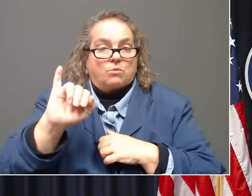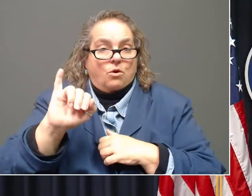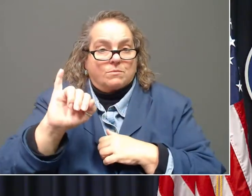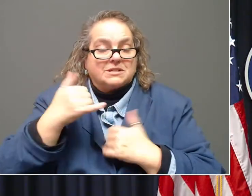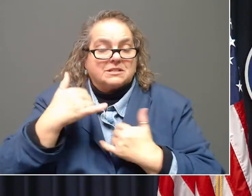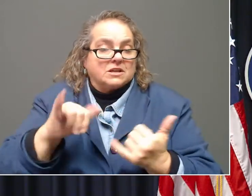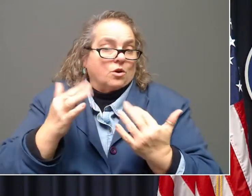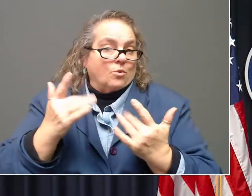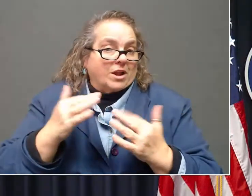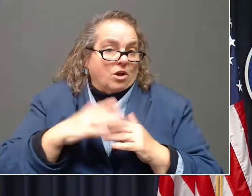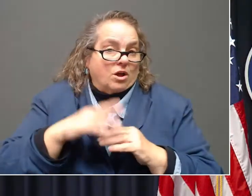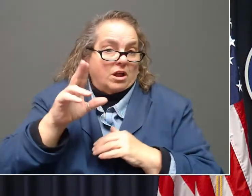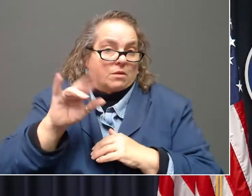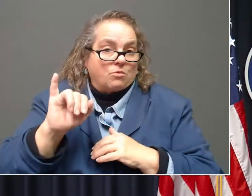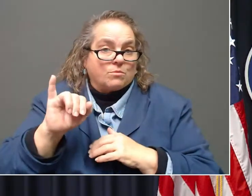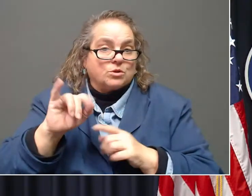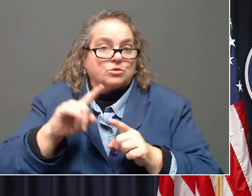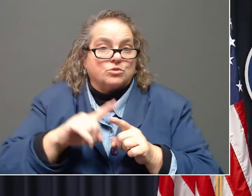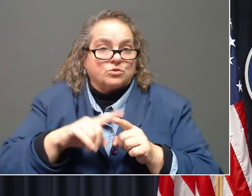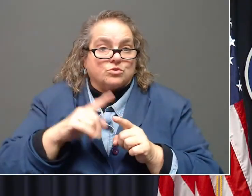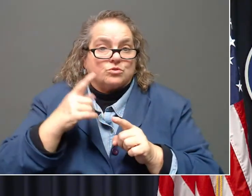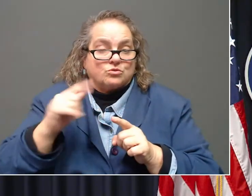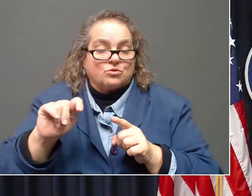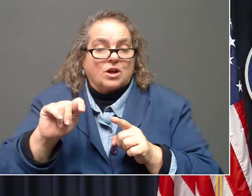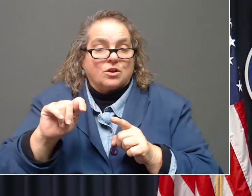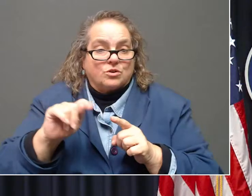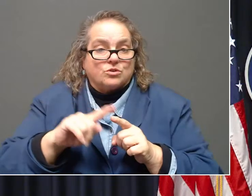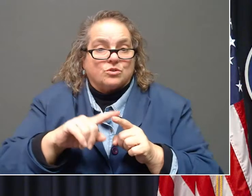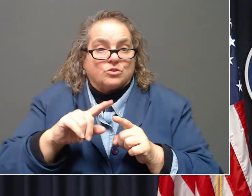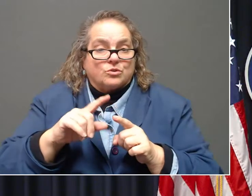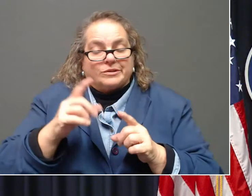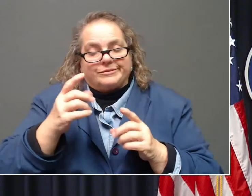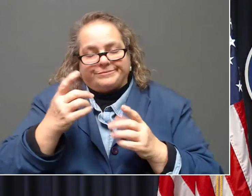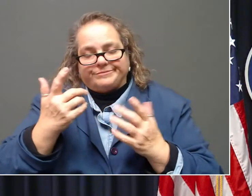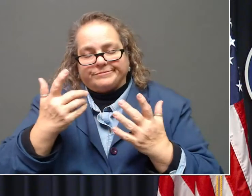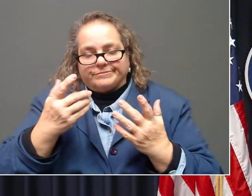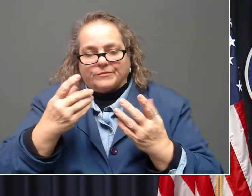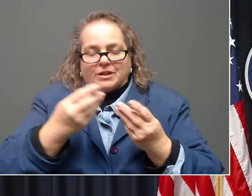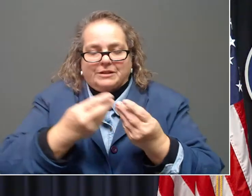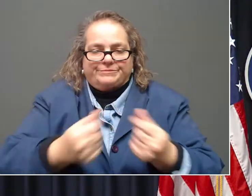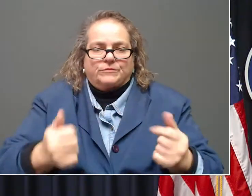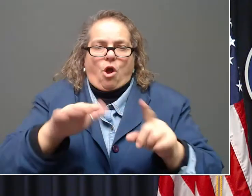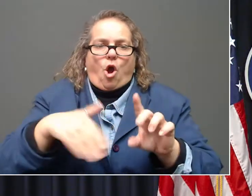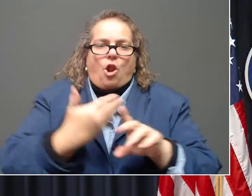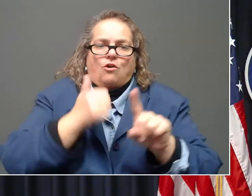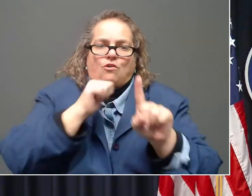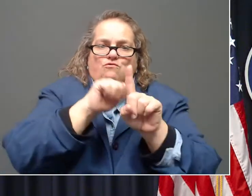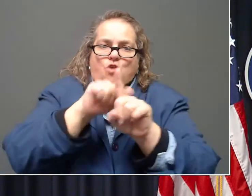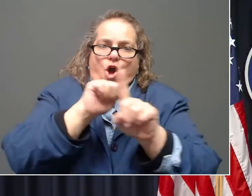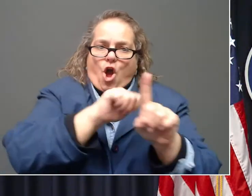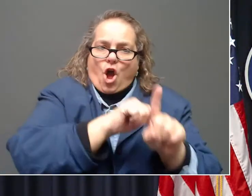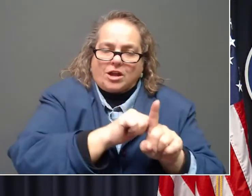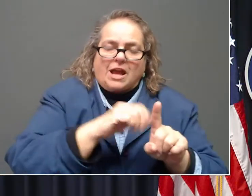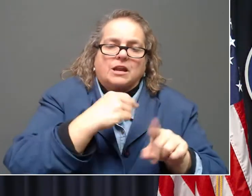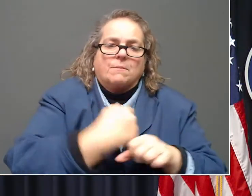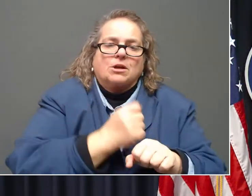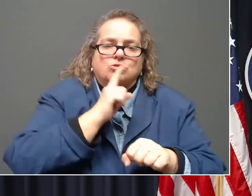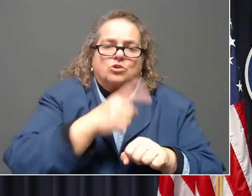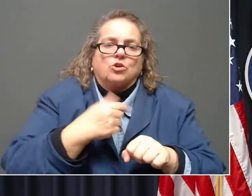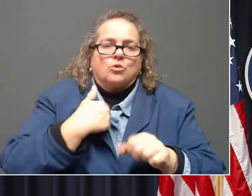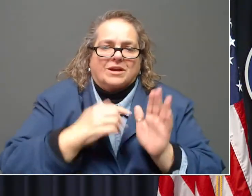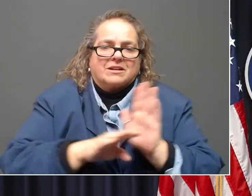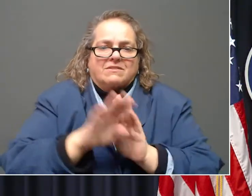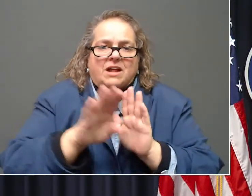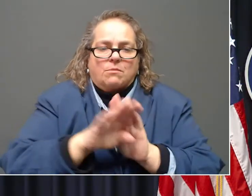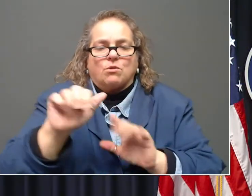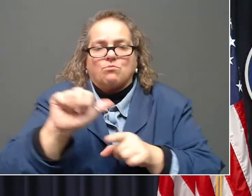this executed as effectively as we can. And I feel we're going to have better times ahead as we enter the spring and the summer. So thank you very